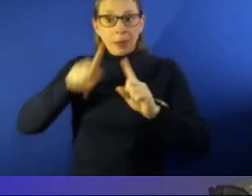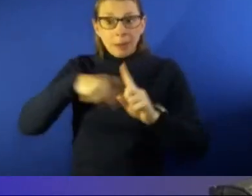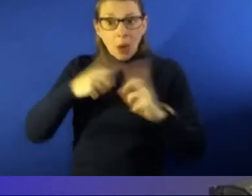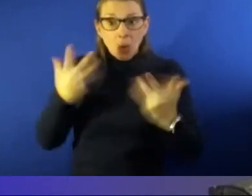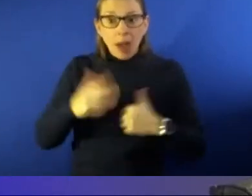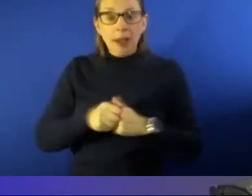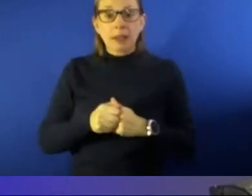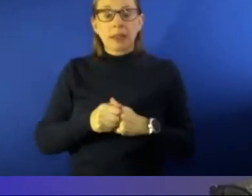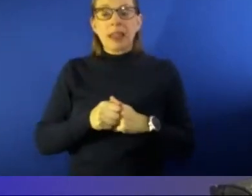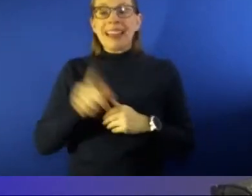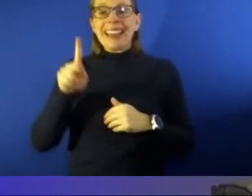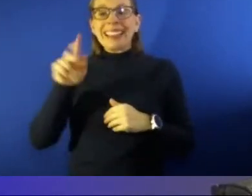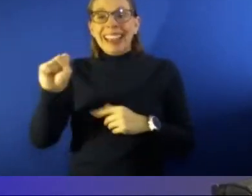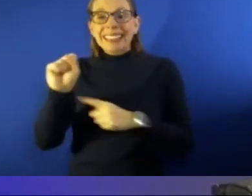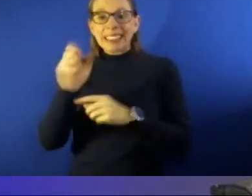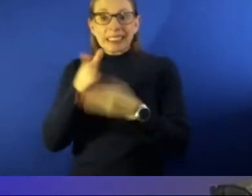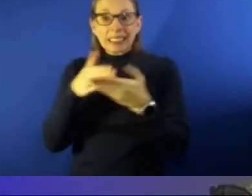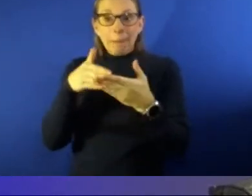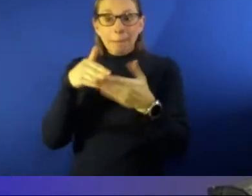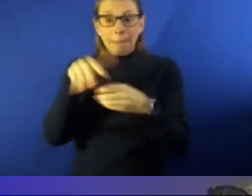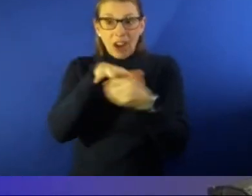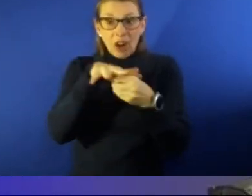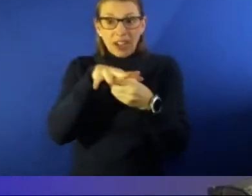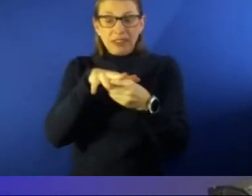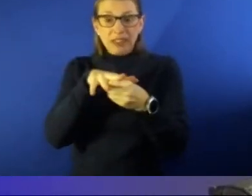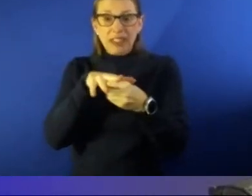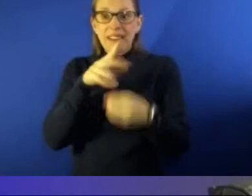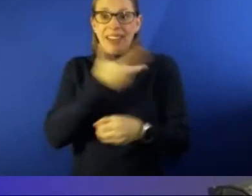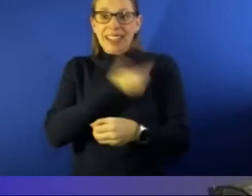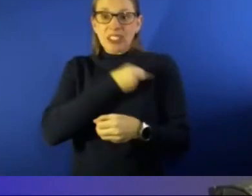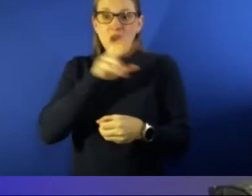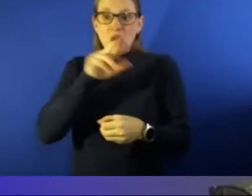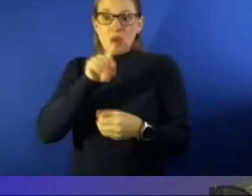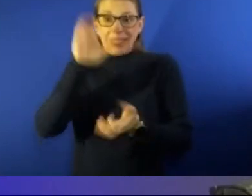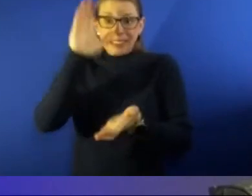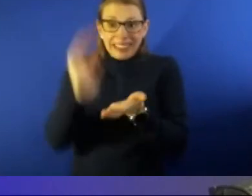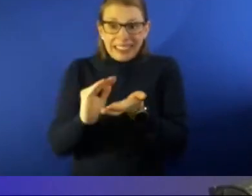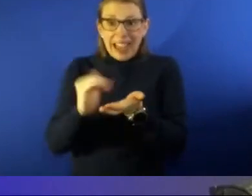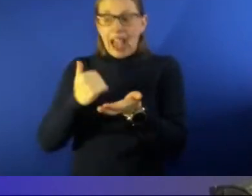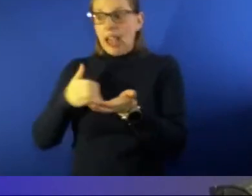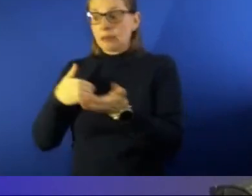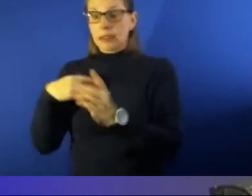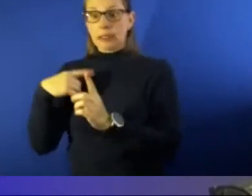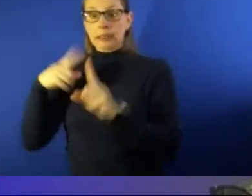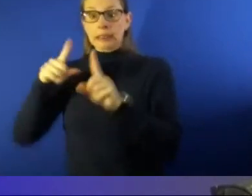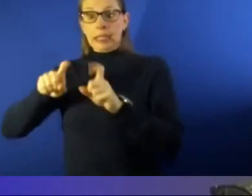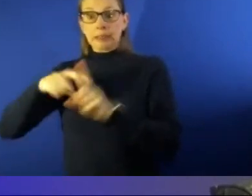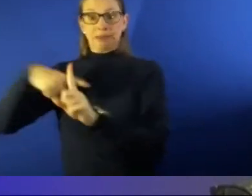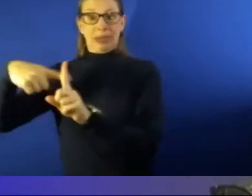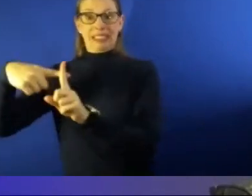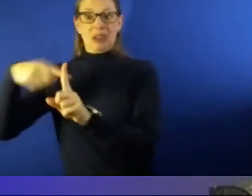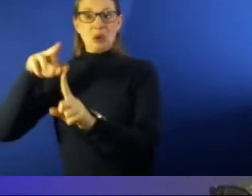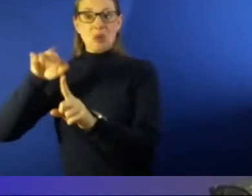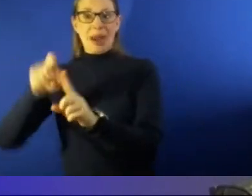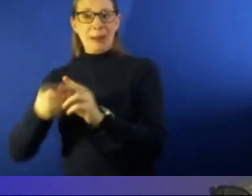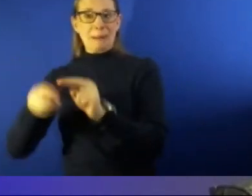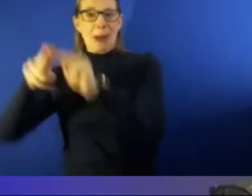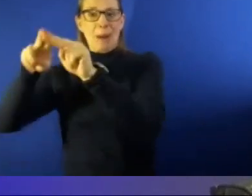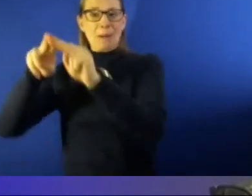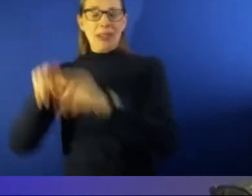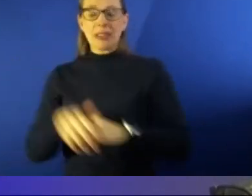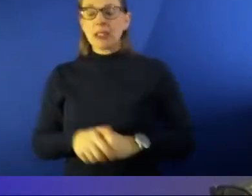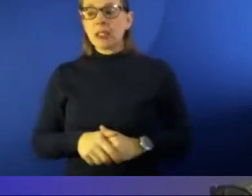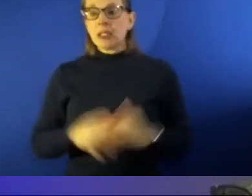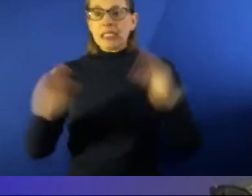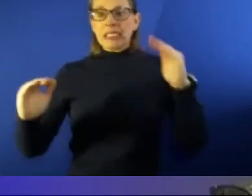of Kansas that still have very low vaccination rates and have very high test positivity rates. And so when those things combine, what I worry about is that cases